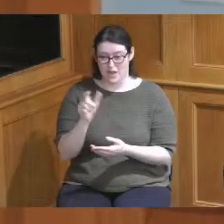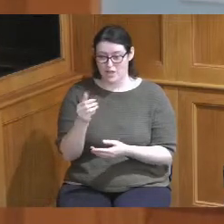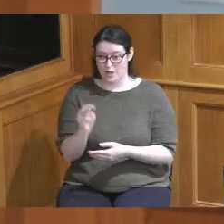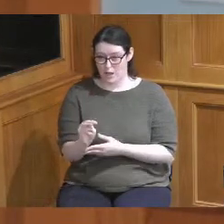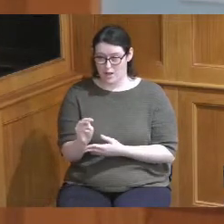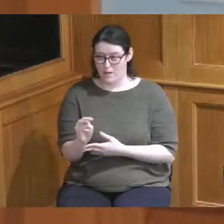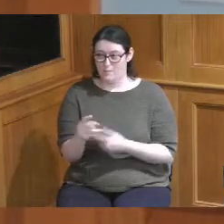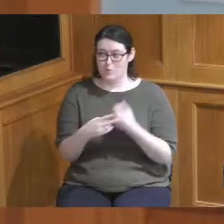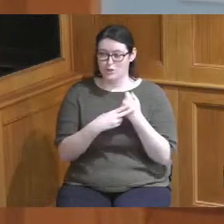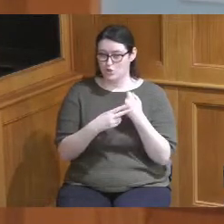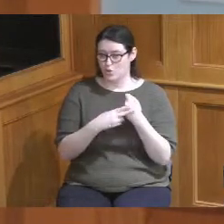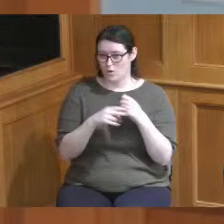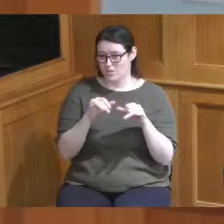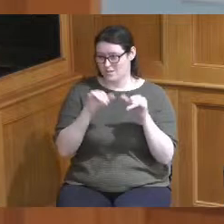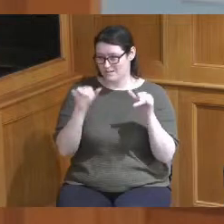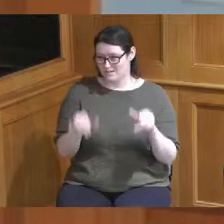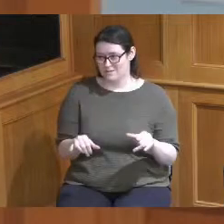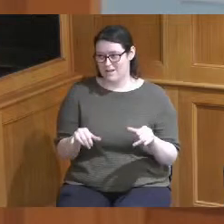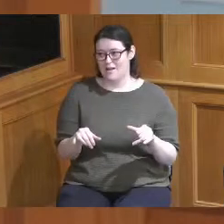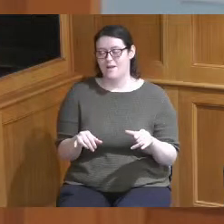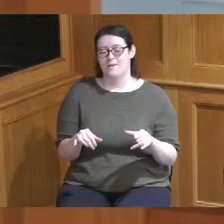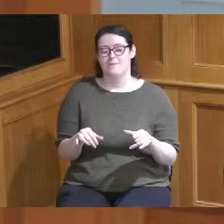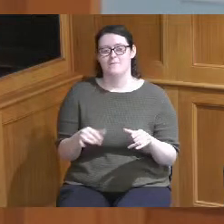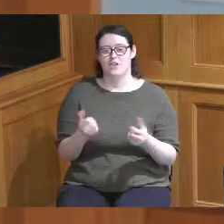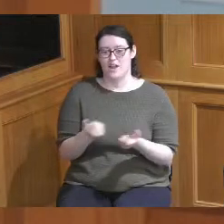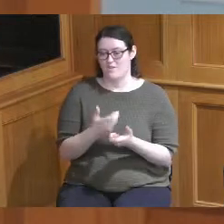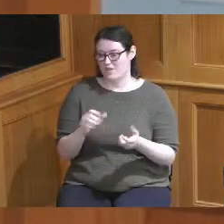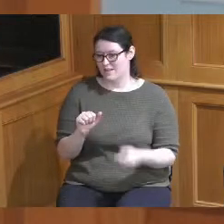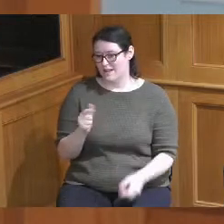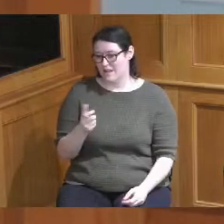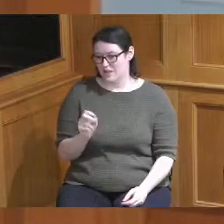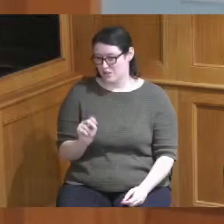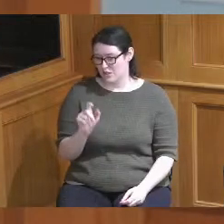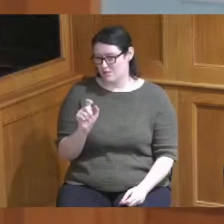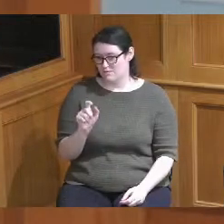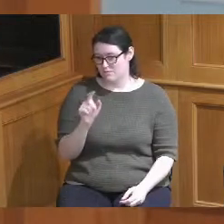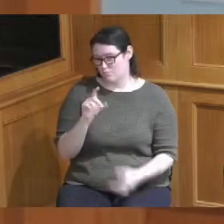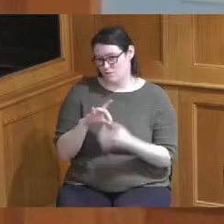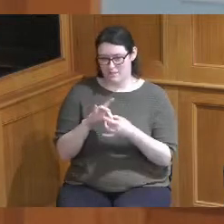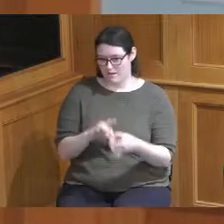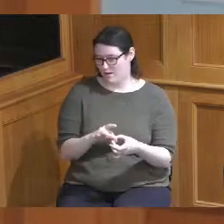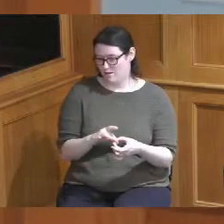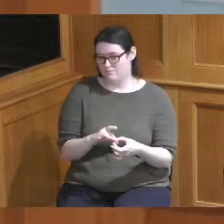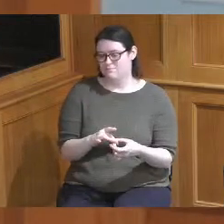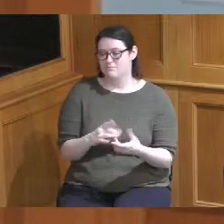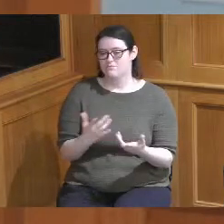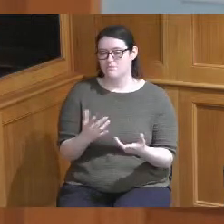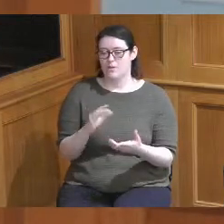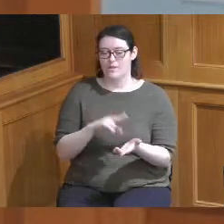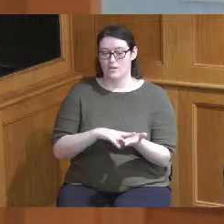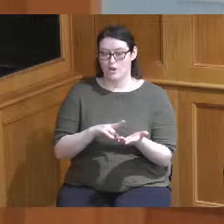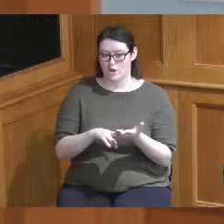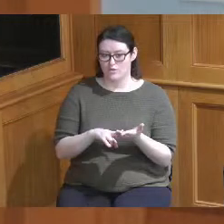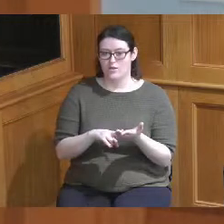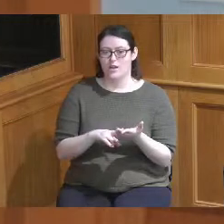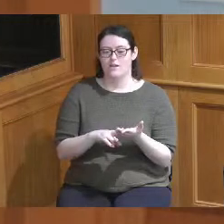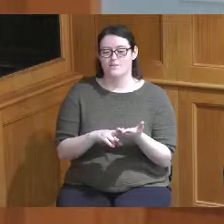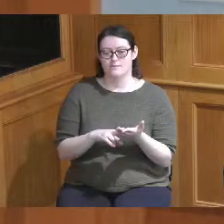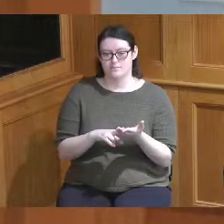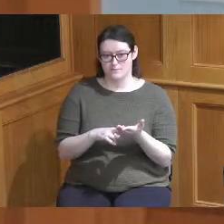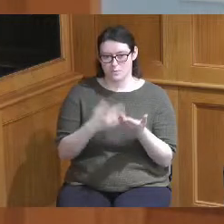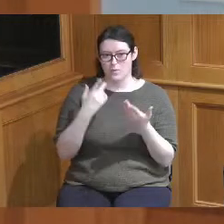storage platform for everything Axon related. So because of the contract we're entering into